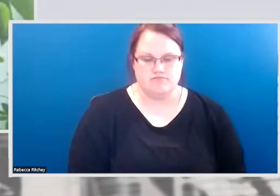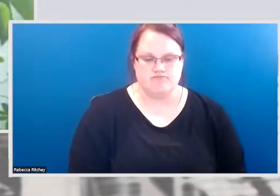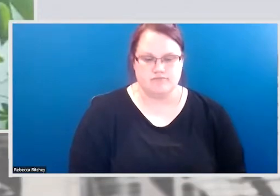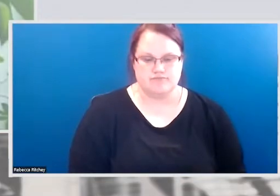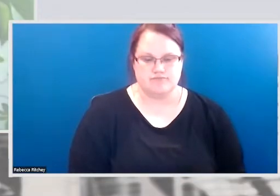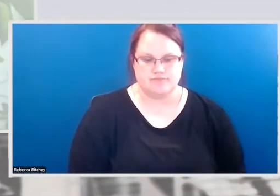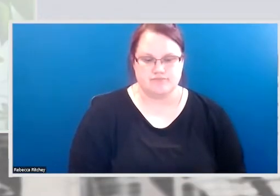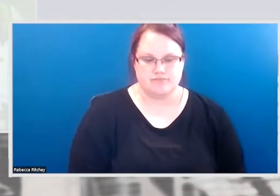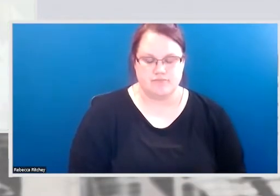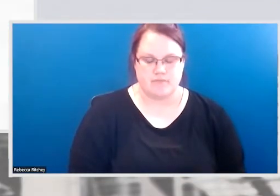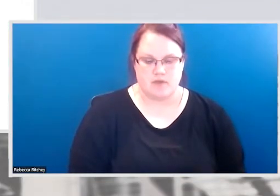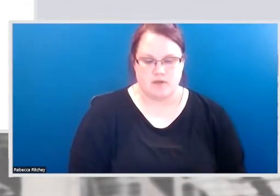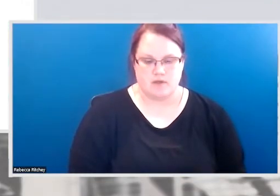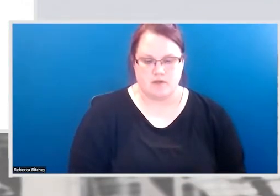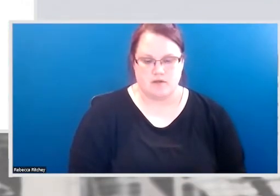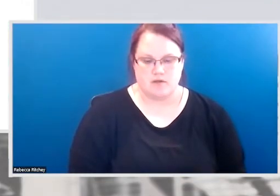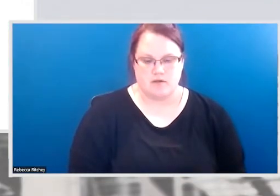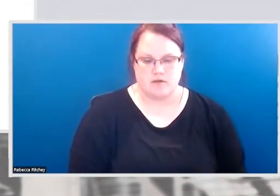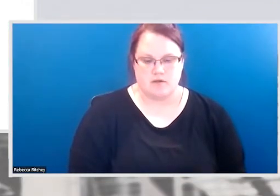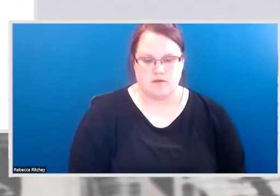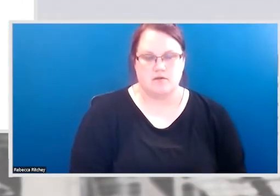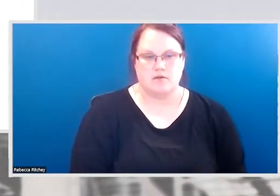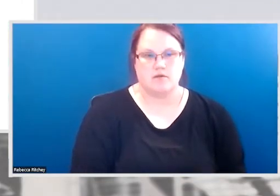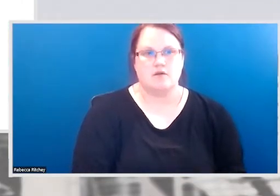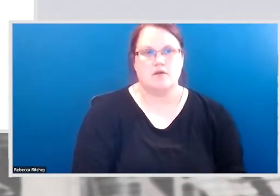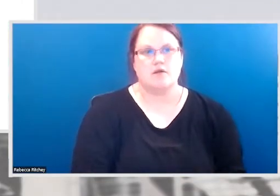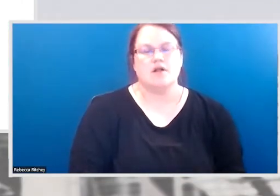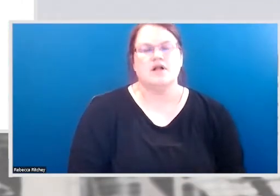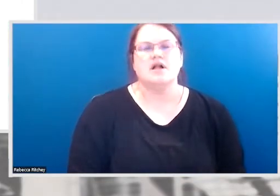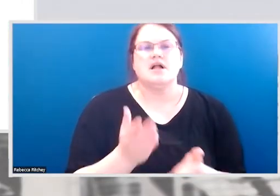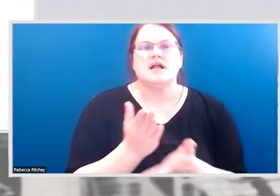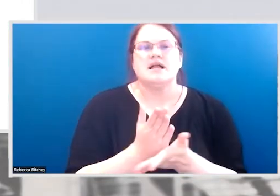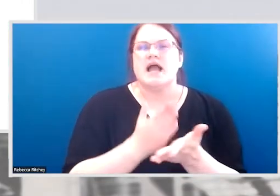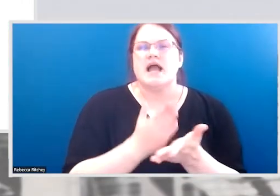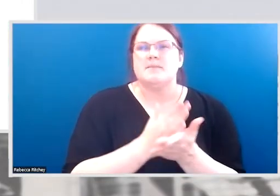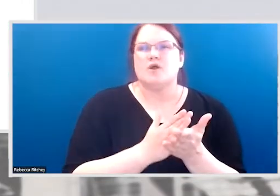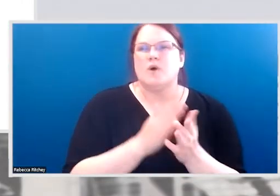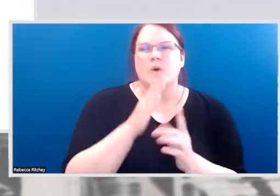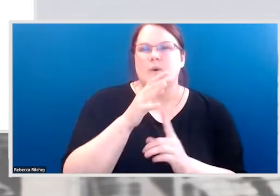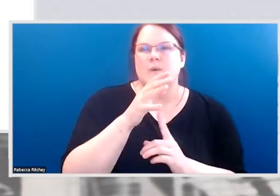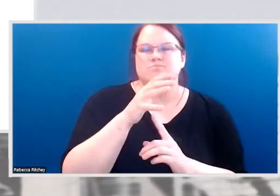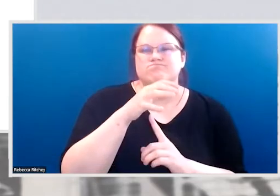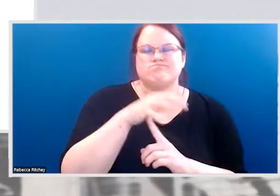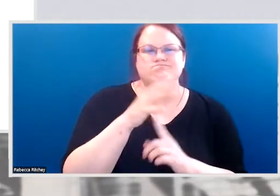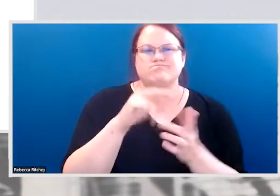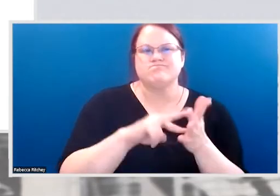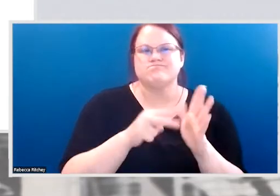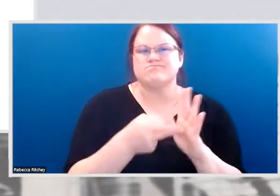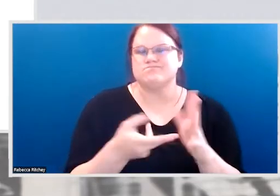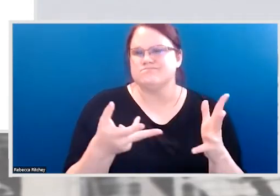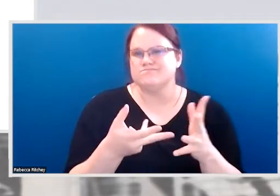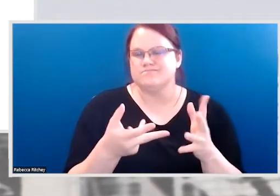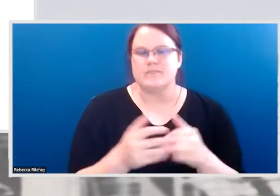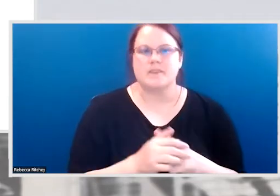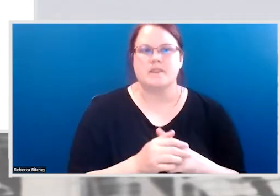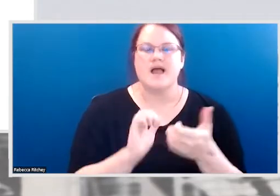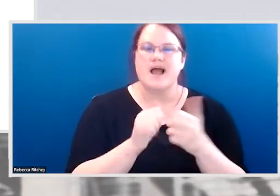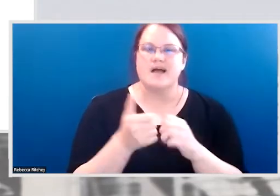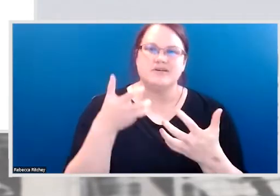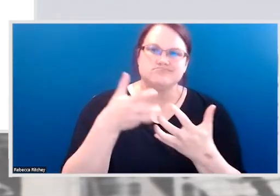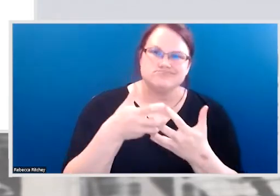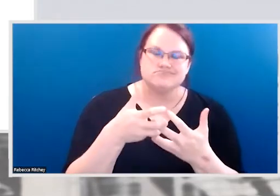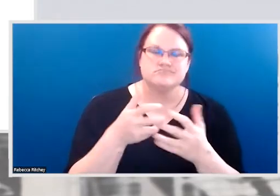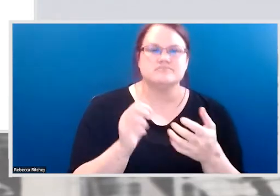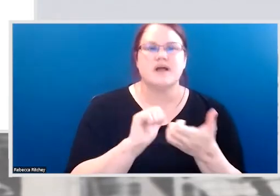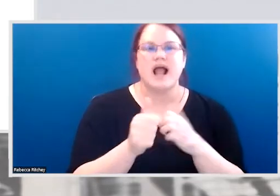So to start, we just want to talk about what the definition of a capital project is and how some of these projects fit in there, how they're a little bit different.